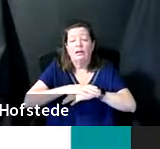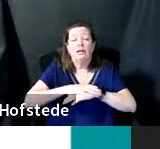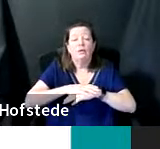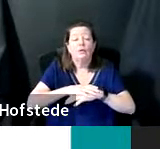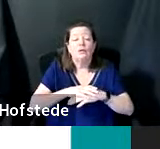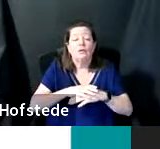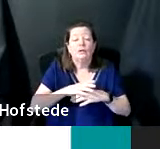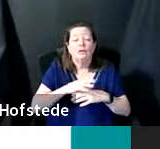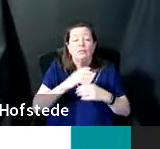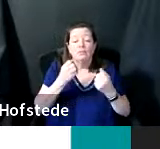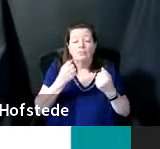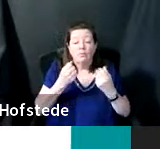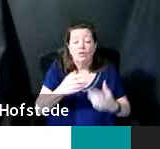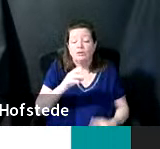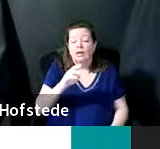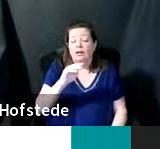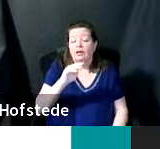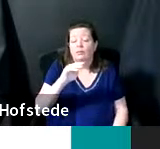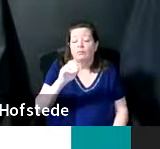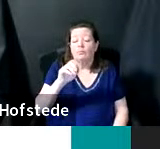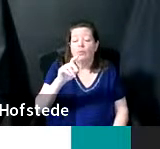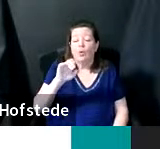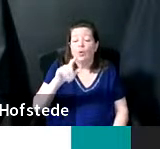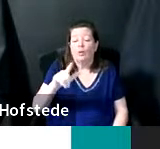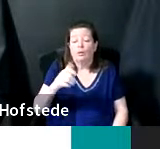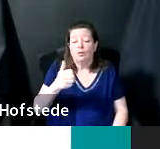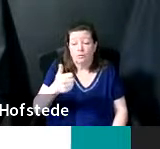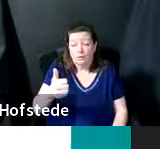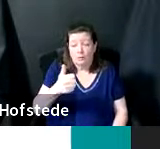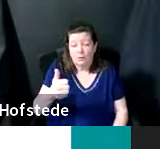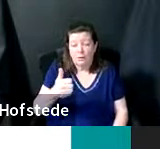of multimodal transportation and equity.